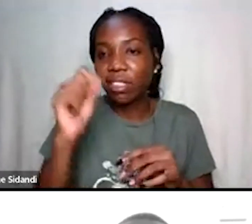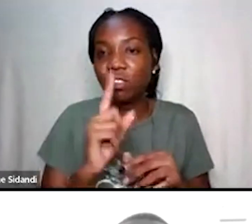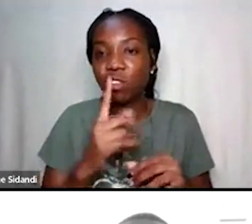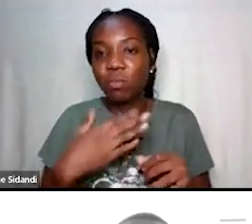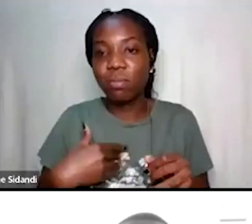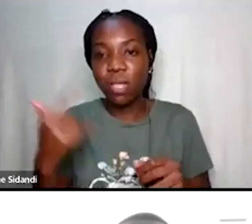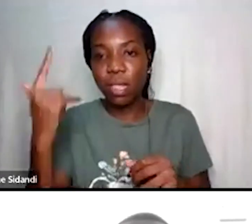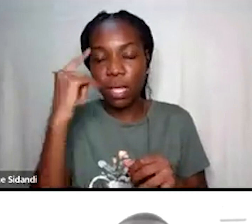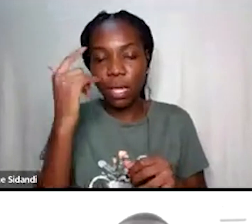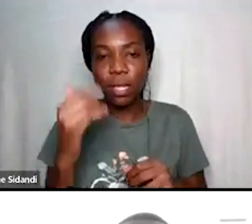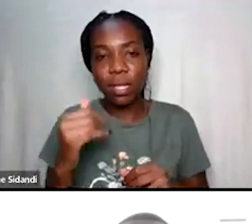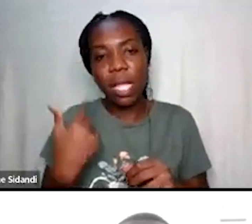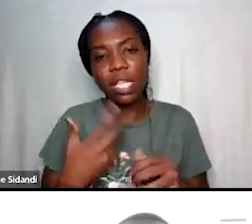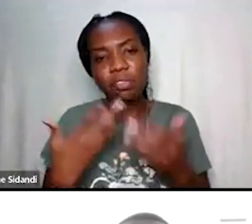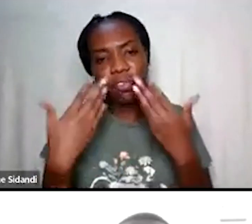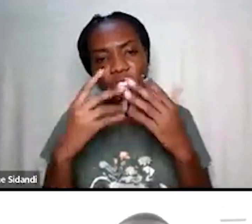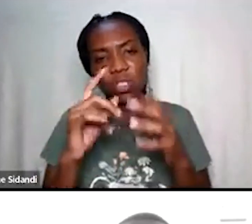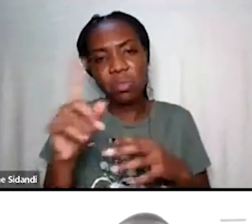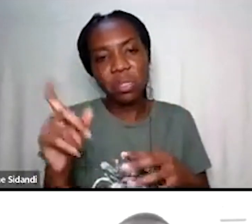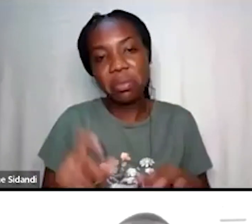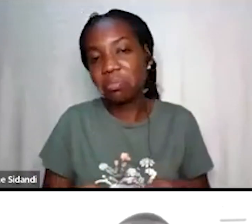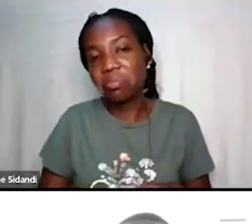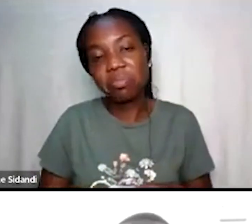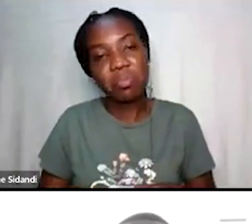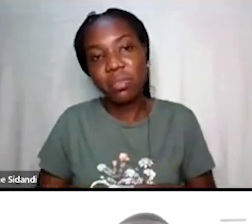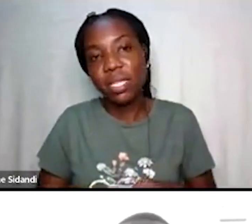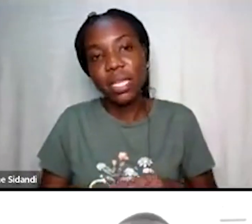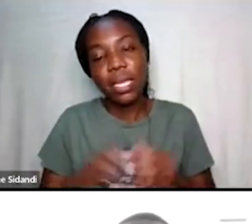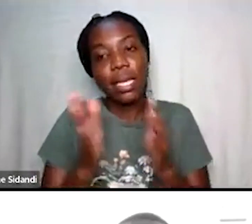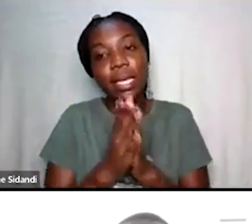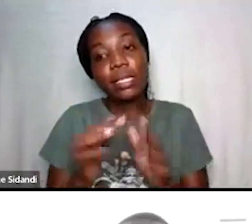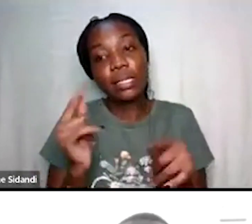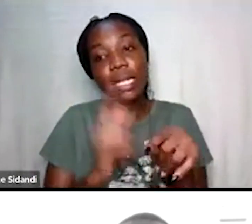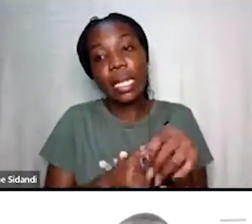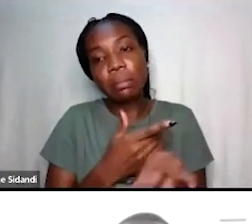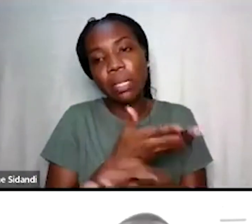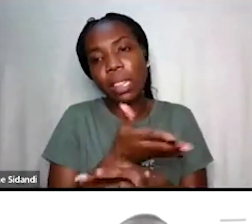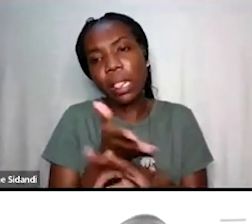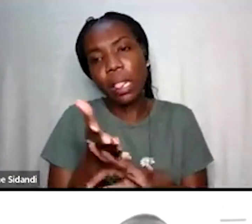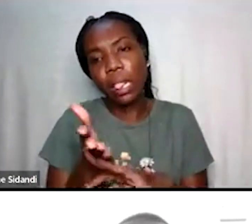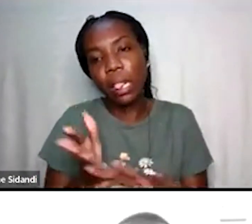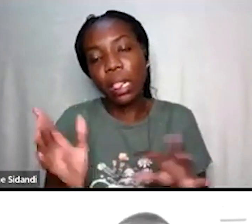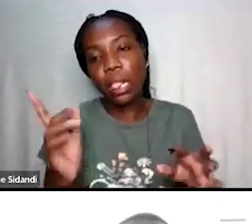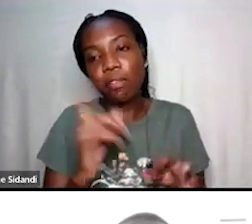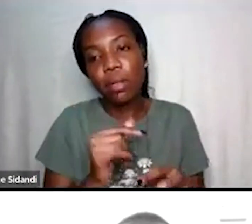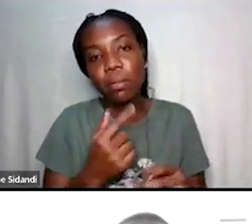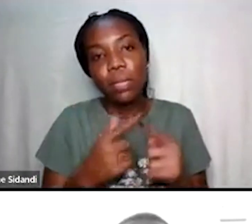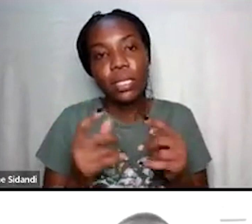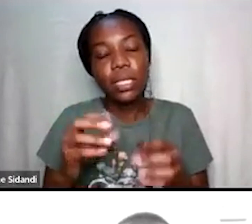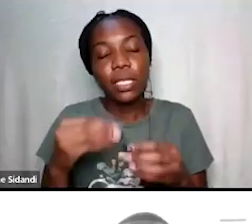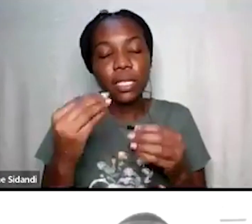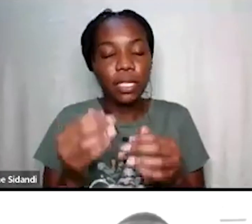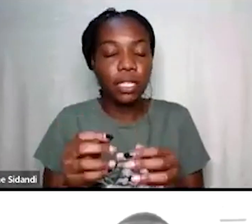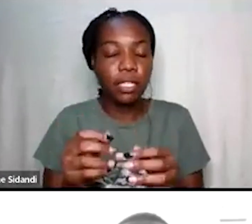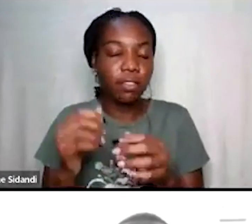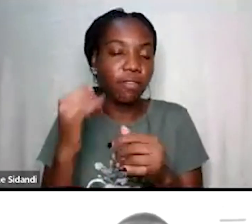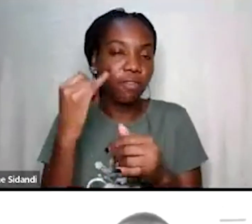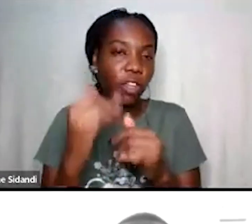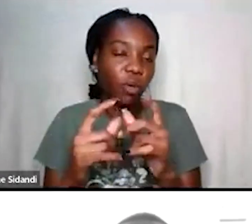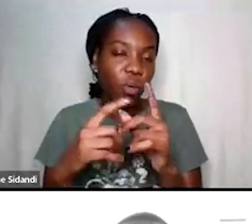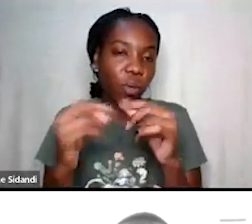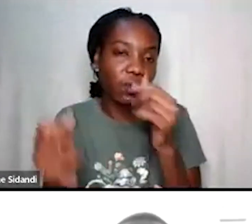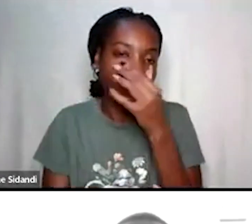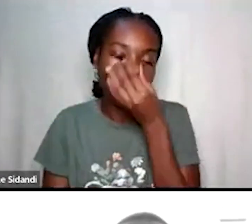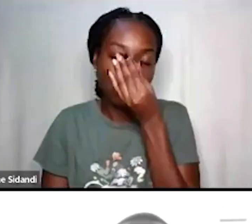we can never exhaust questions on networking. And I see time is not necessarily on our side, but give us your parting shots, if you may.